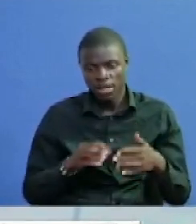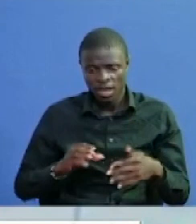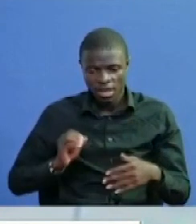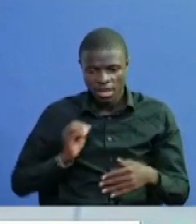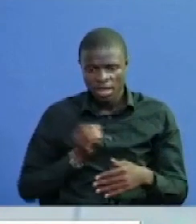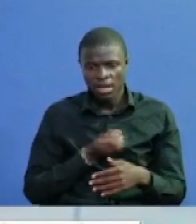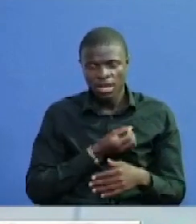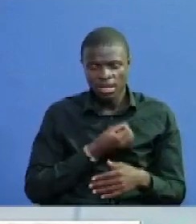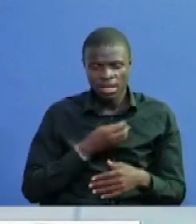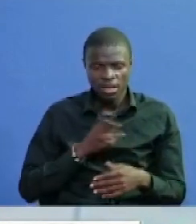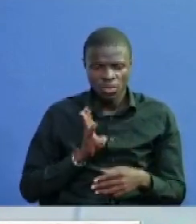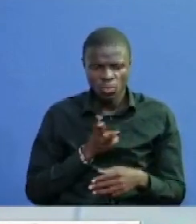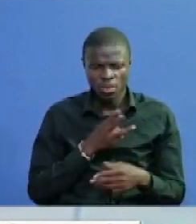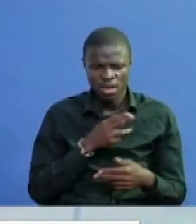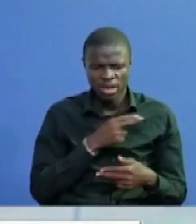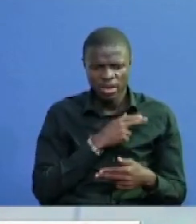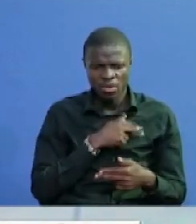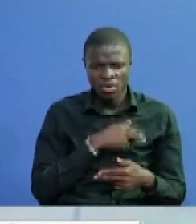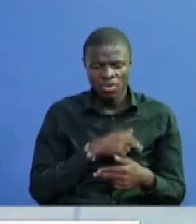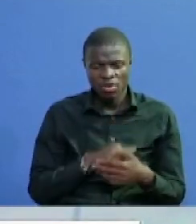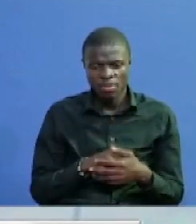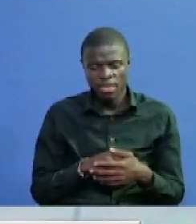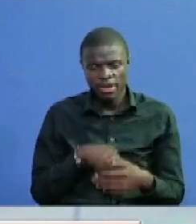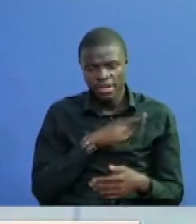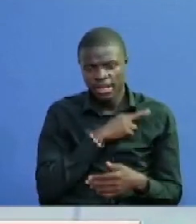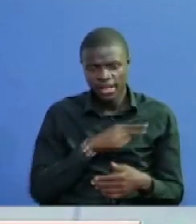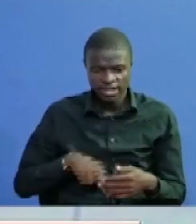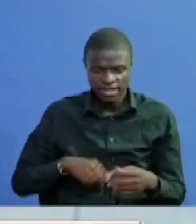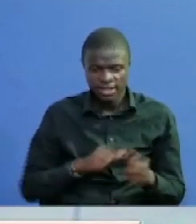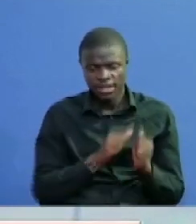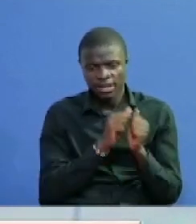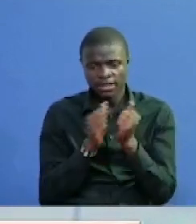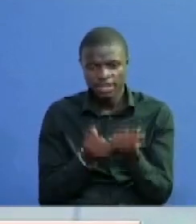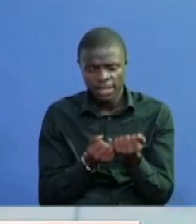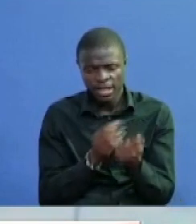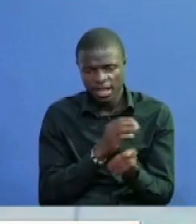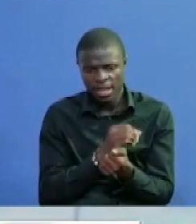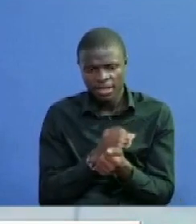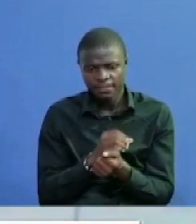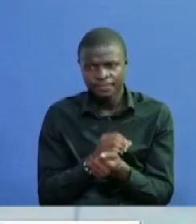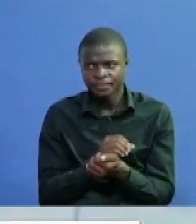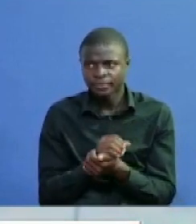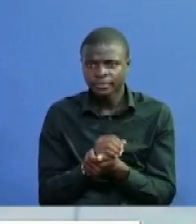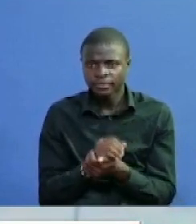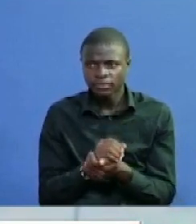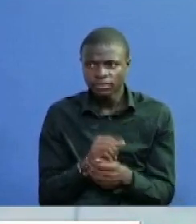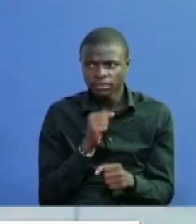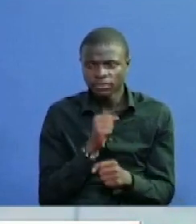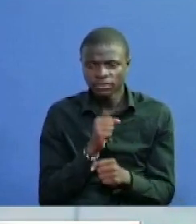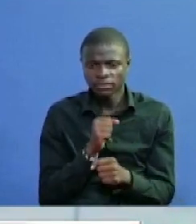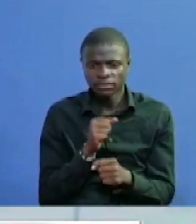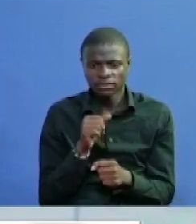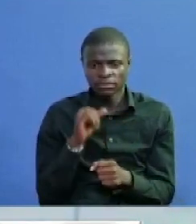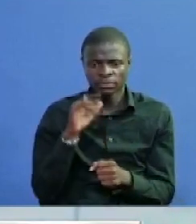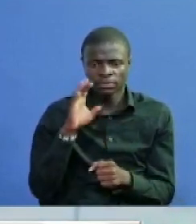civil society, the religious sector, that they'll come to the realization that IEBC performs